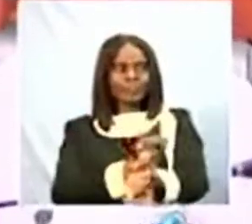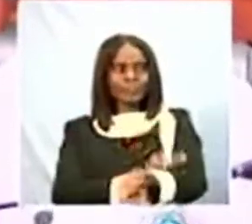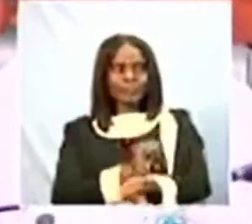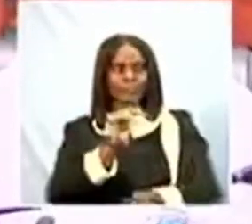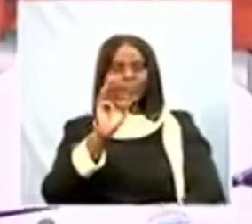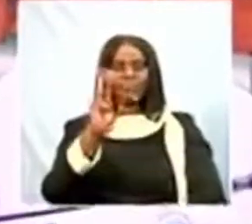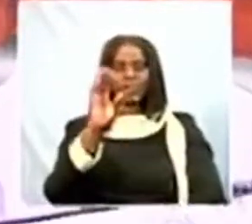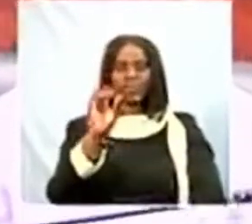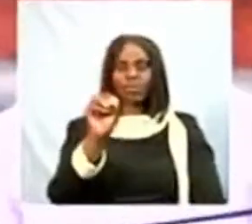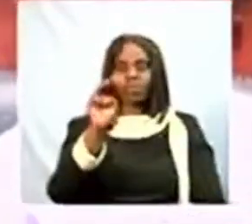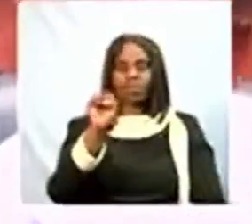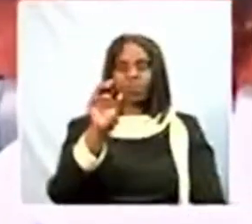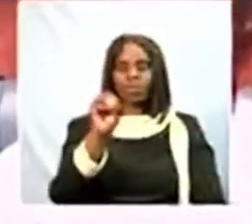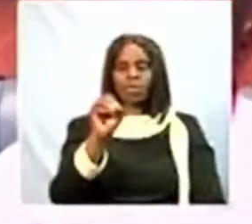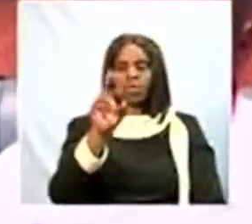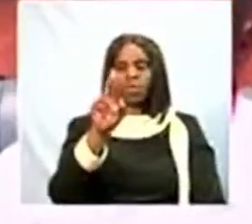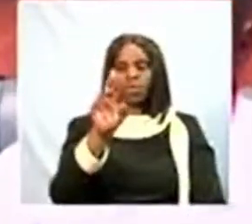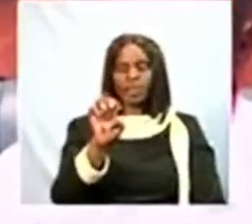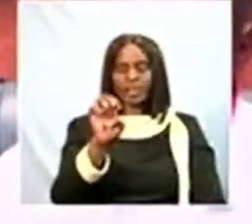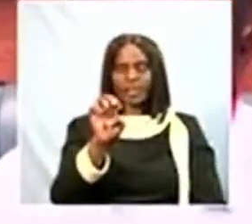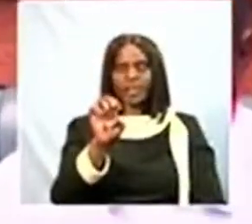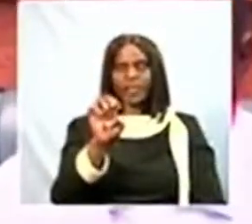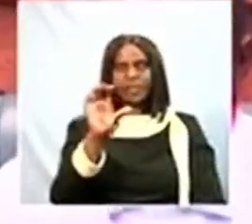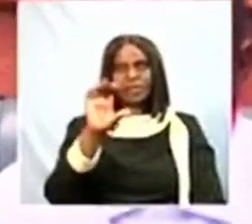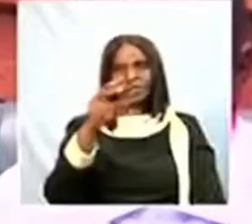here to represent Chikankata constituency.